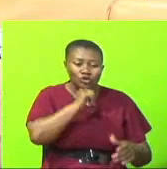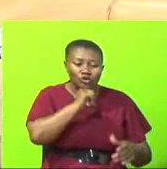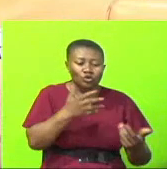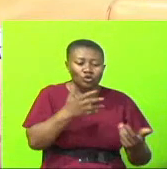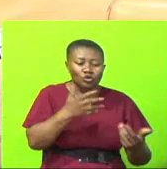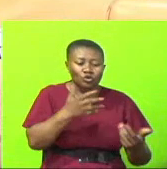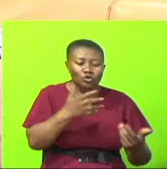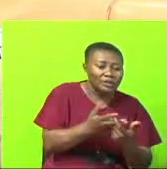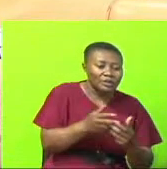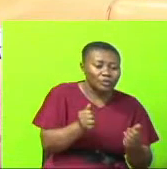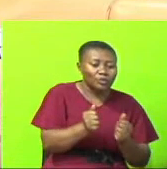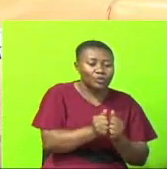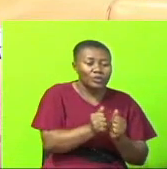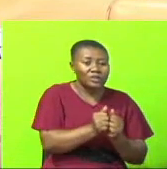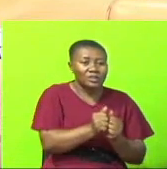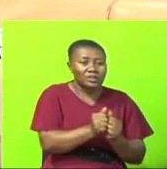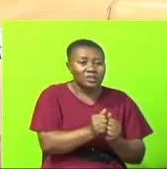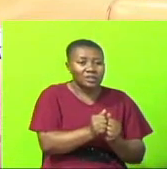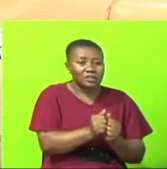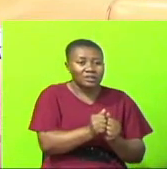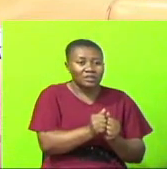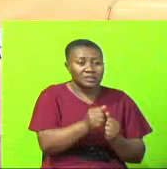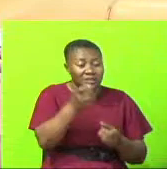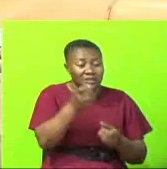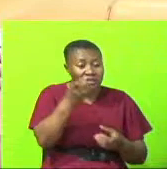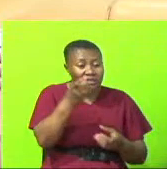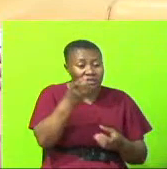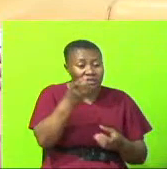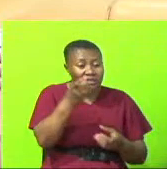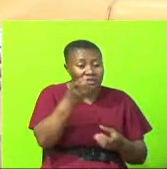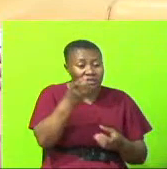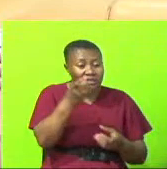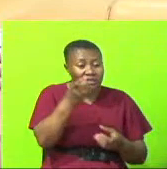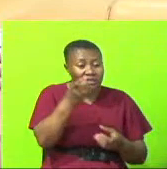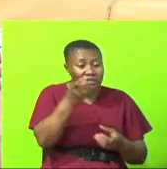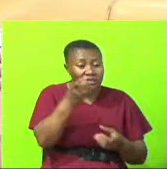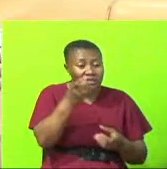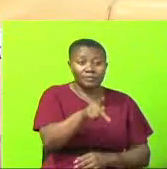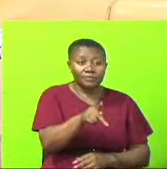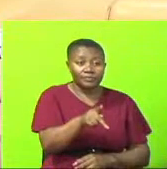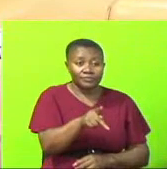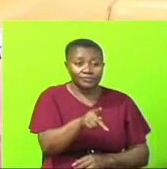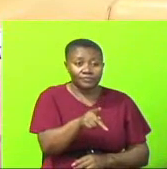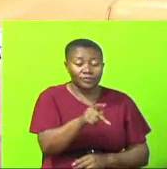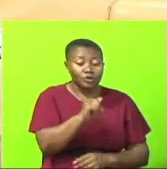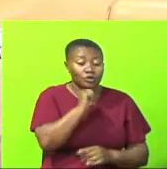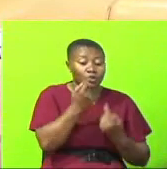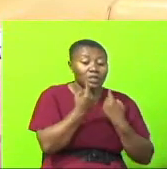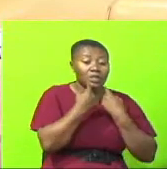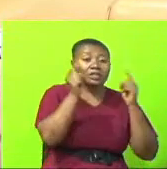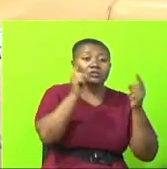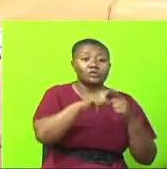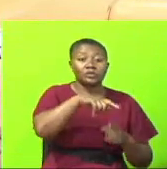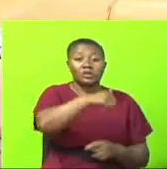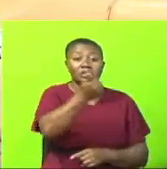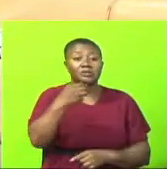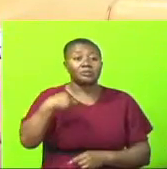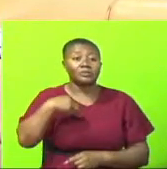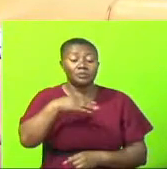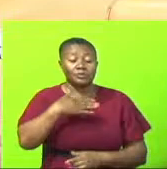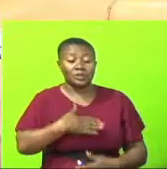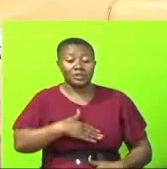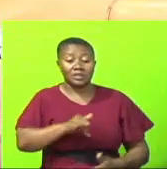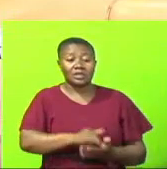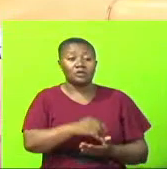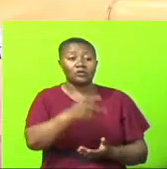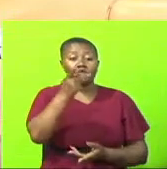be inconsistent with its constitution or any other law. The New Patriotic Party has not announced to anybody that the two members of Parliament